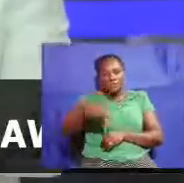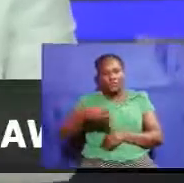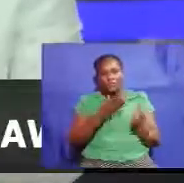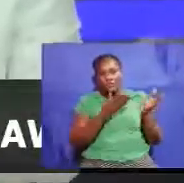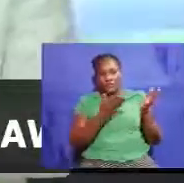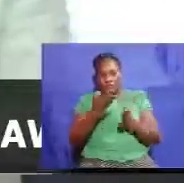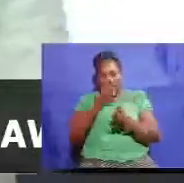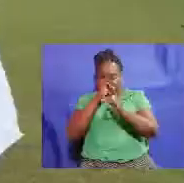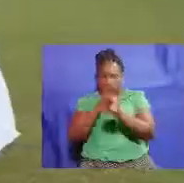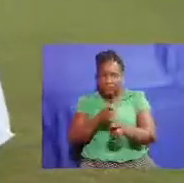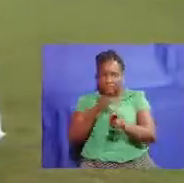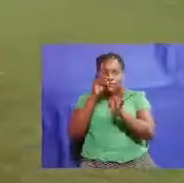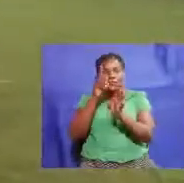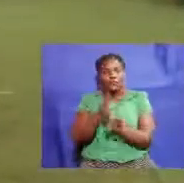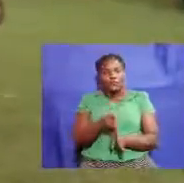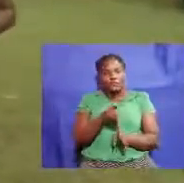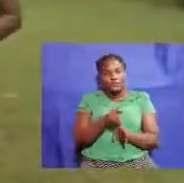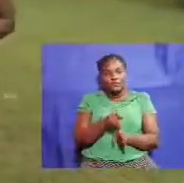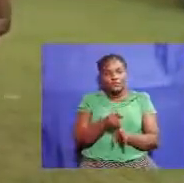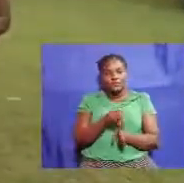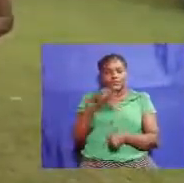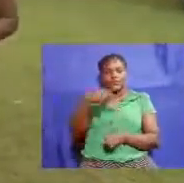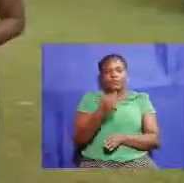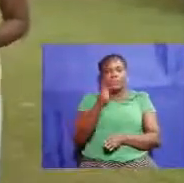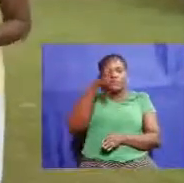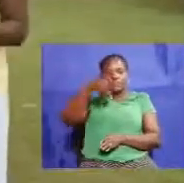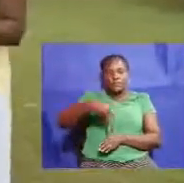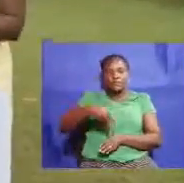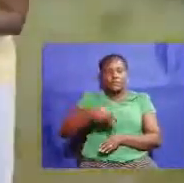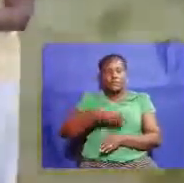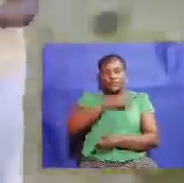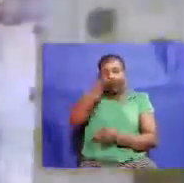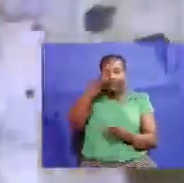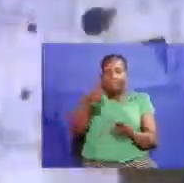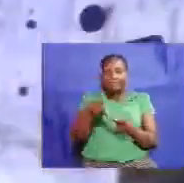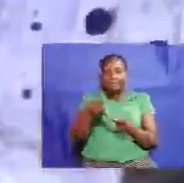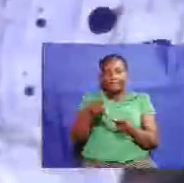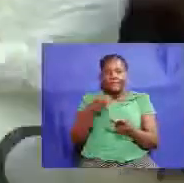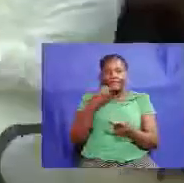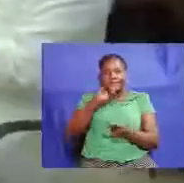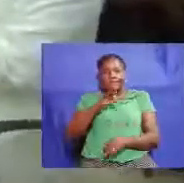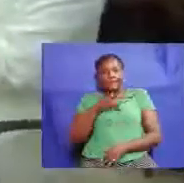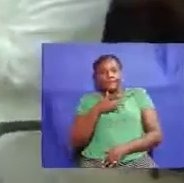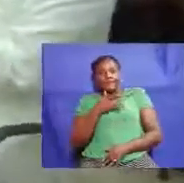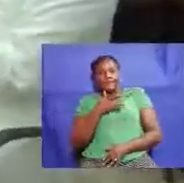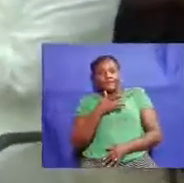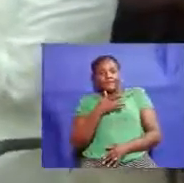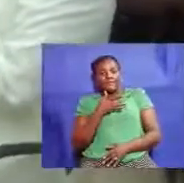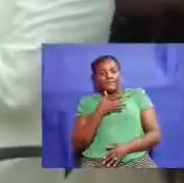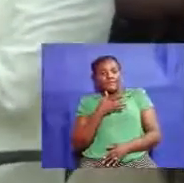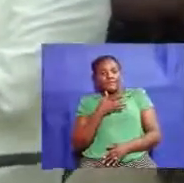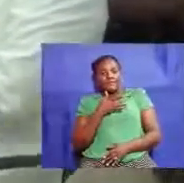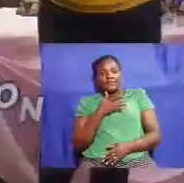organization. H4P, bringing dignity to disability. H4P, perfection is our passion.